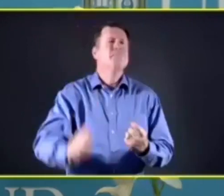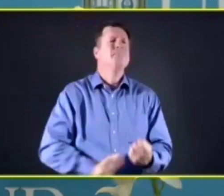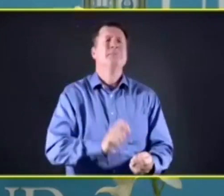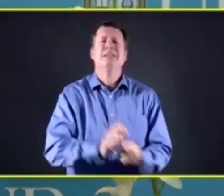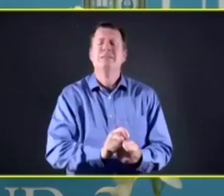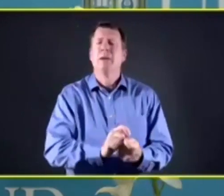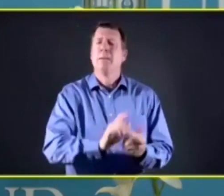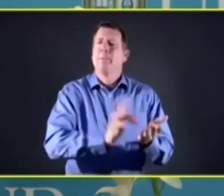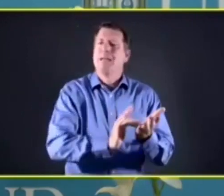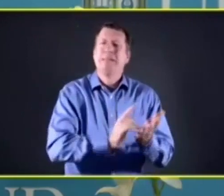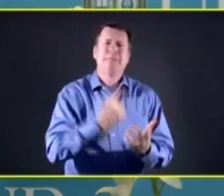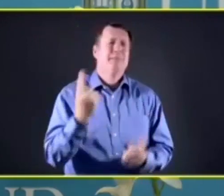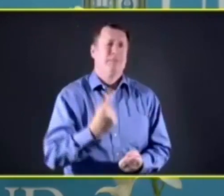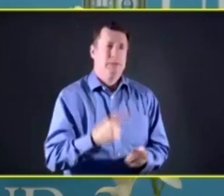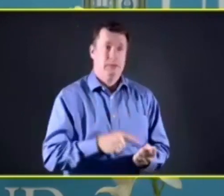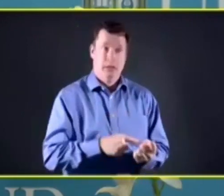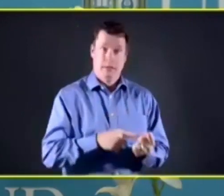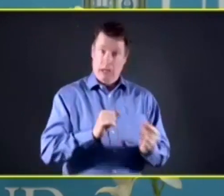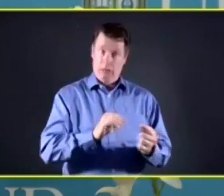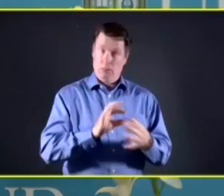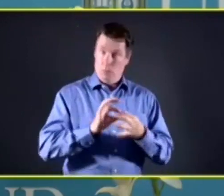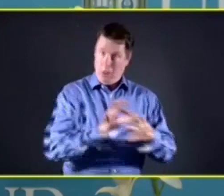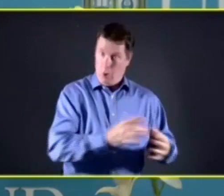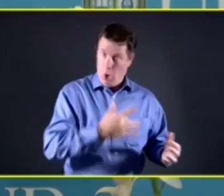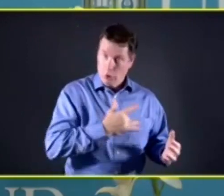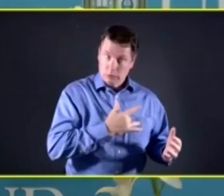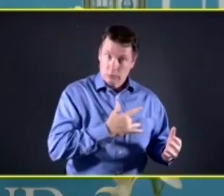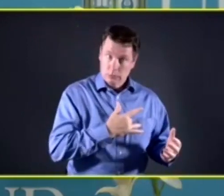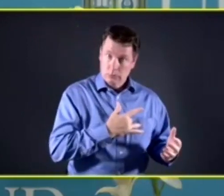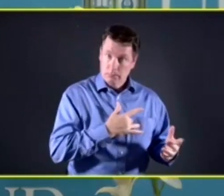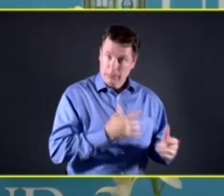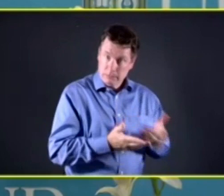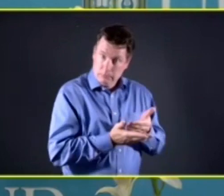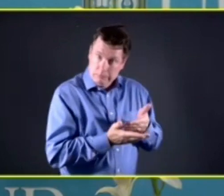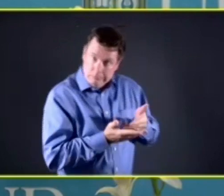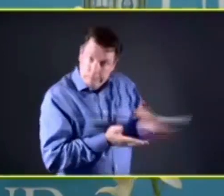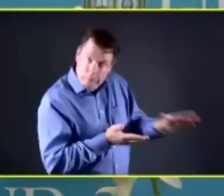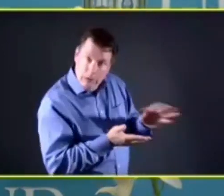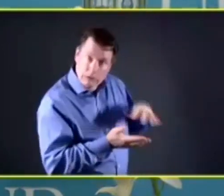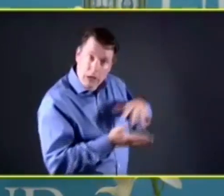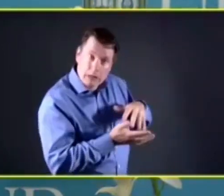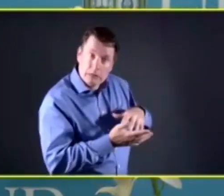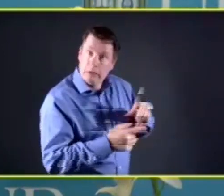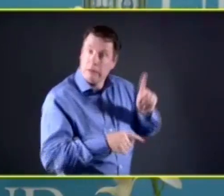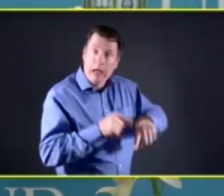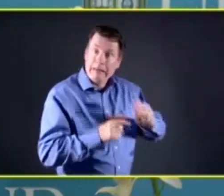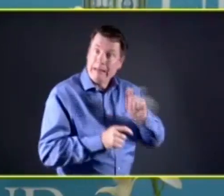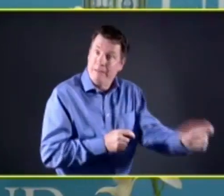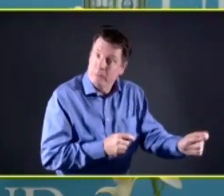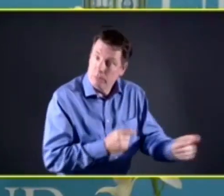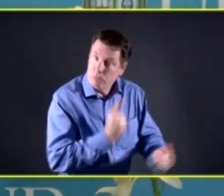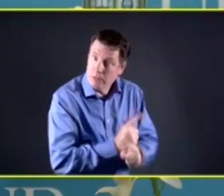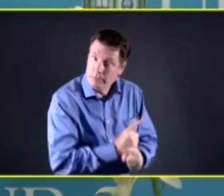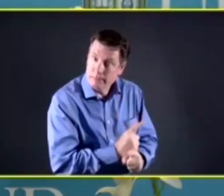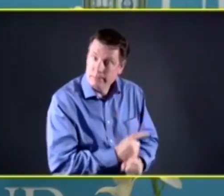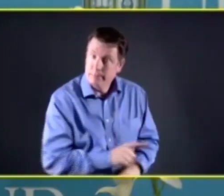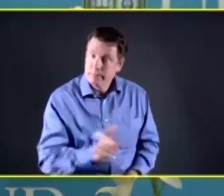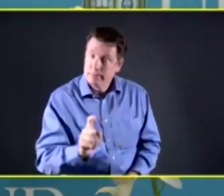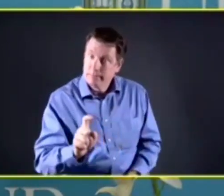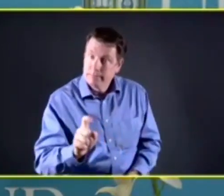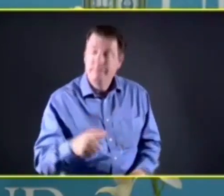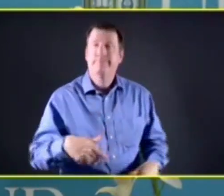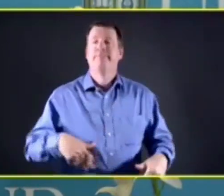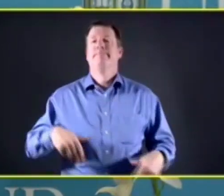these cardiac arrhythmias, rhythm effects. To date, it really looks like having a